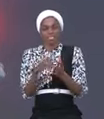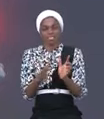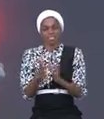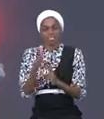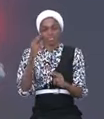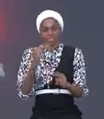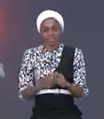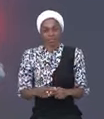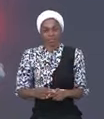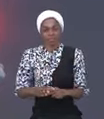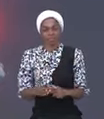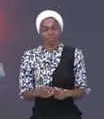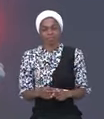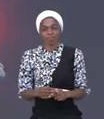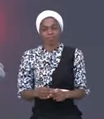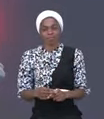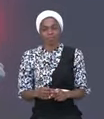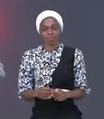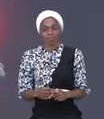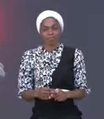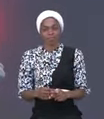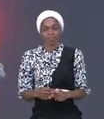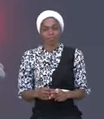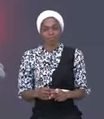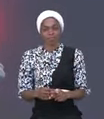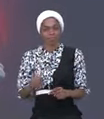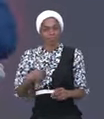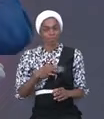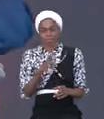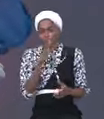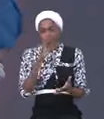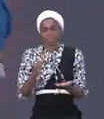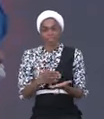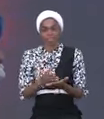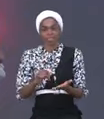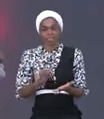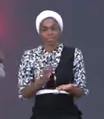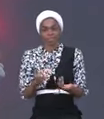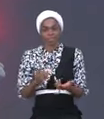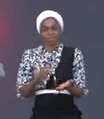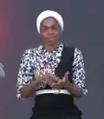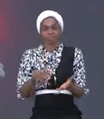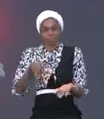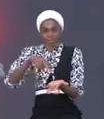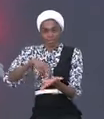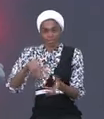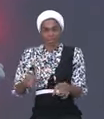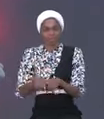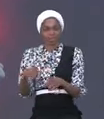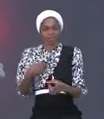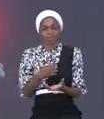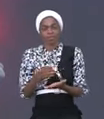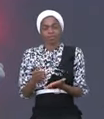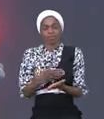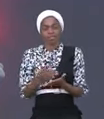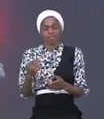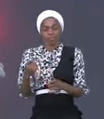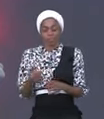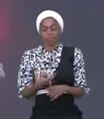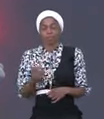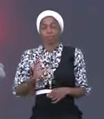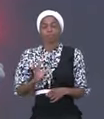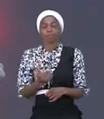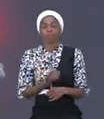will be singing, and we want to sing. Can you rise on your feet, please, as we sing from